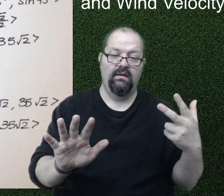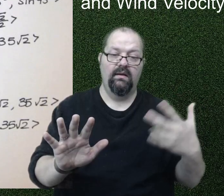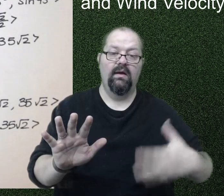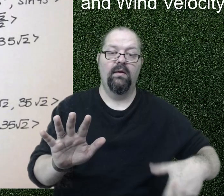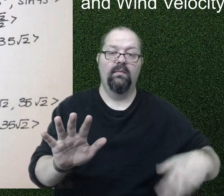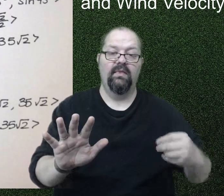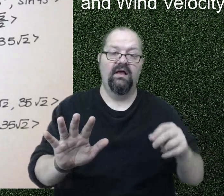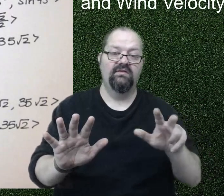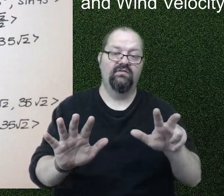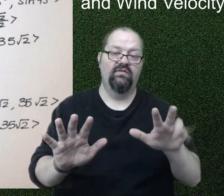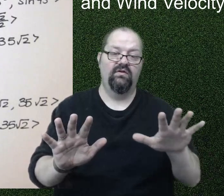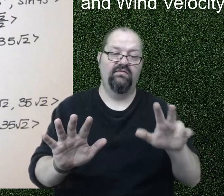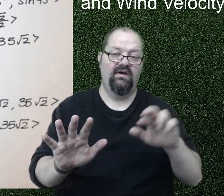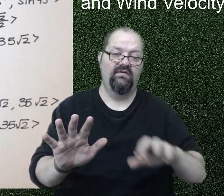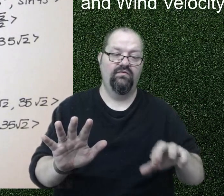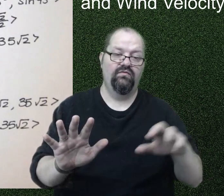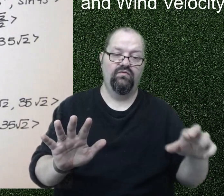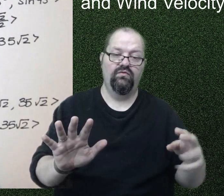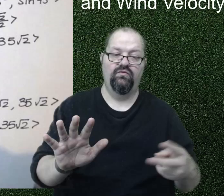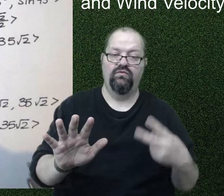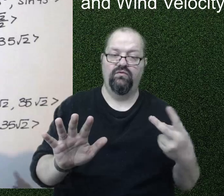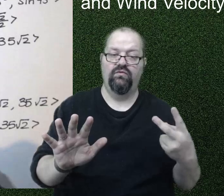plus 35 root 2.